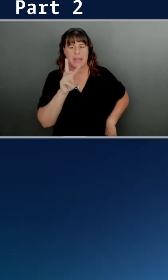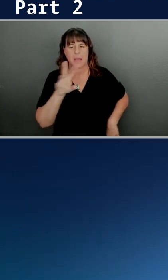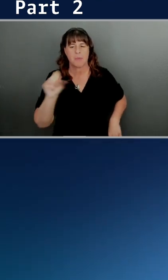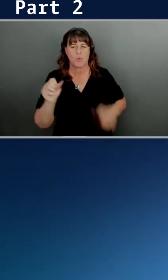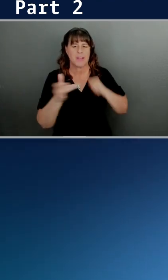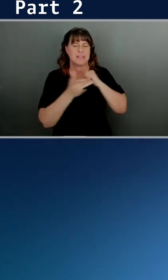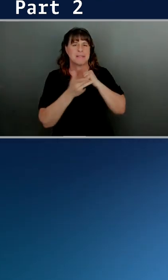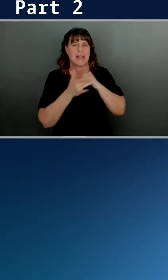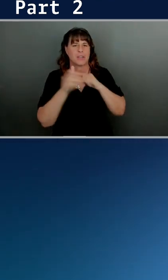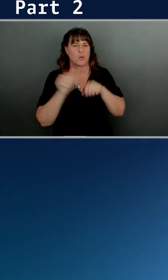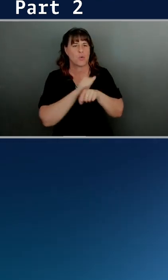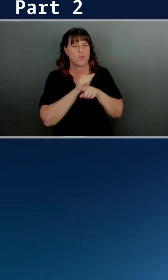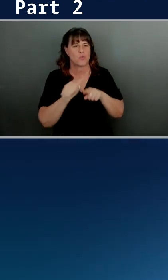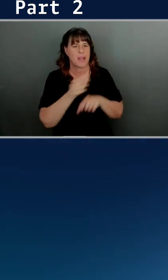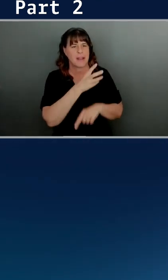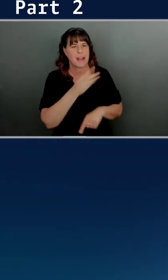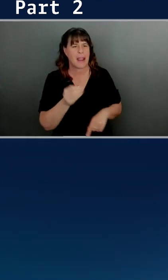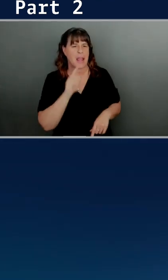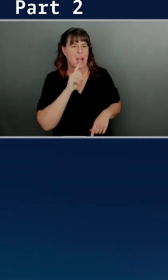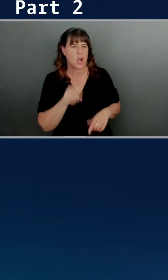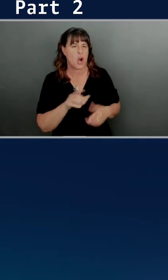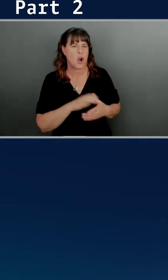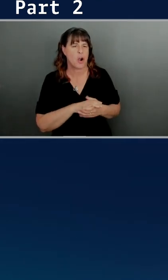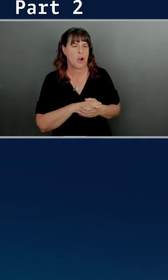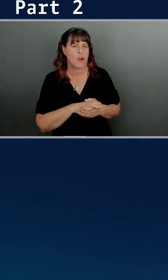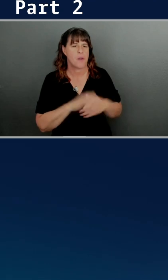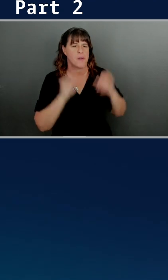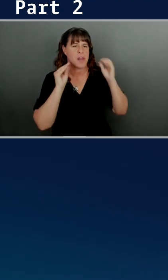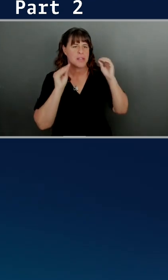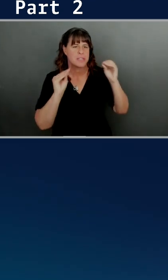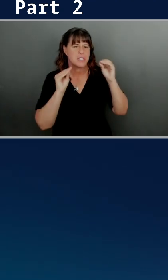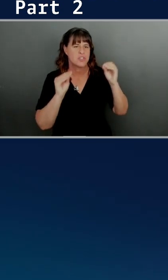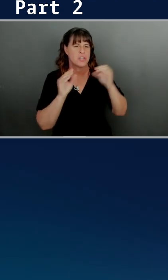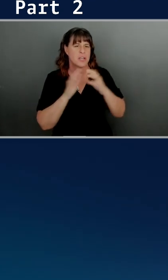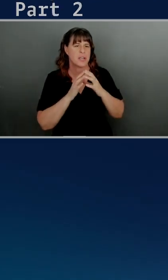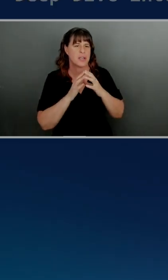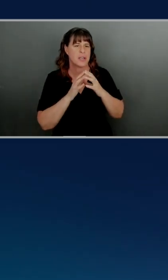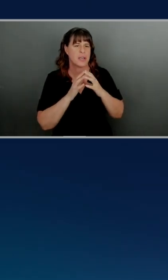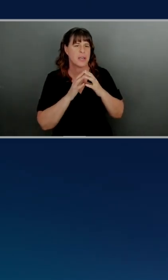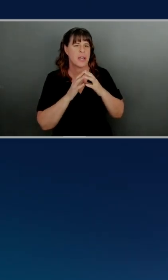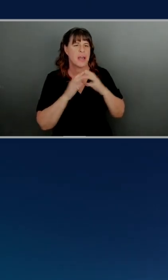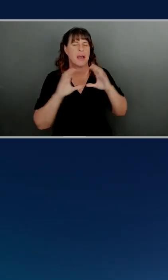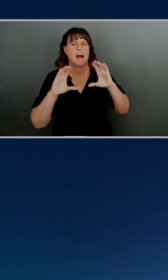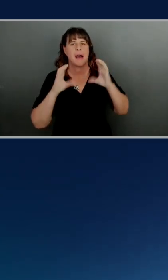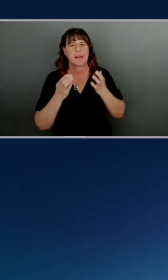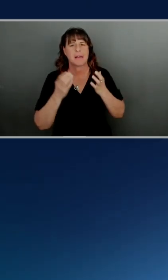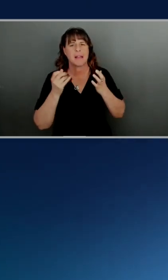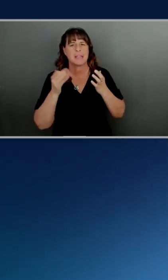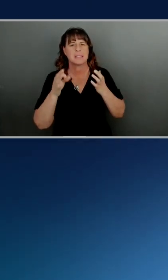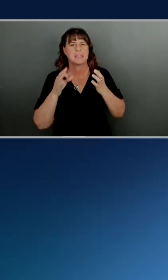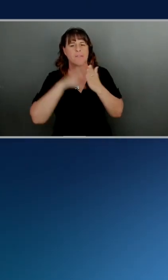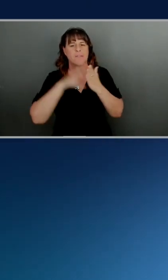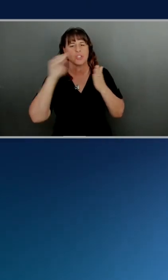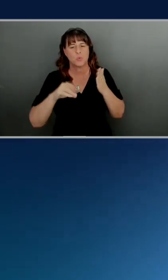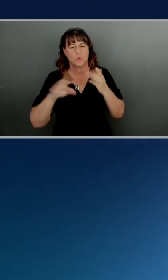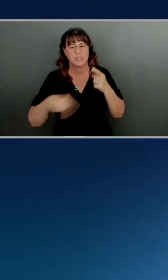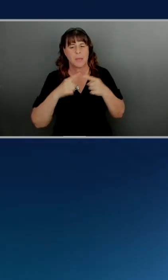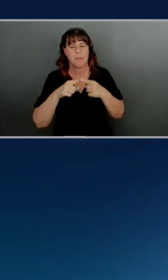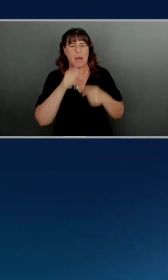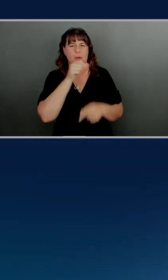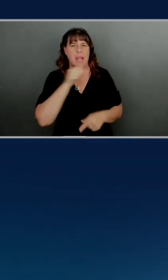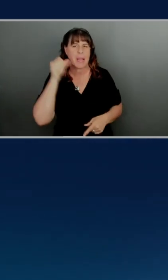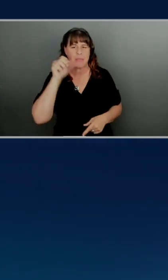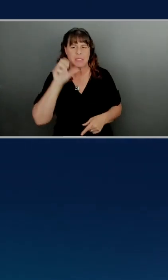trainer and are teaching a class of students about Amazon